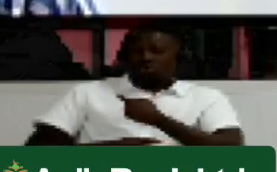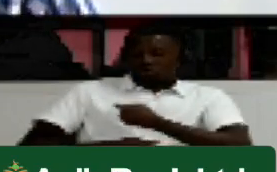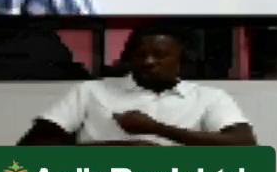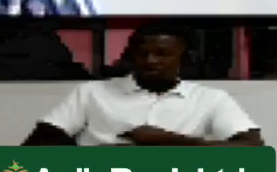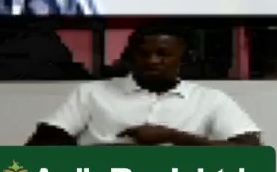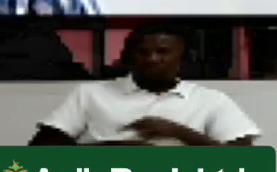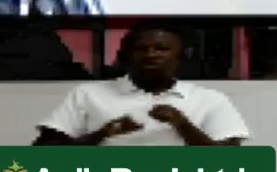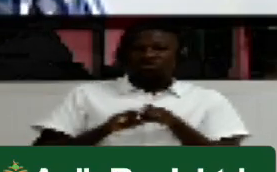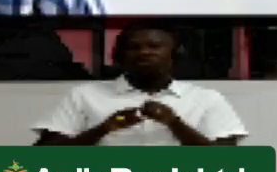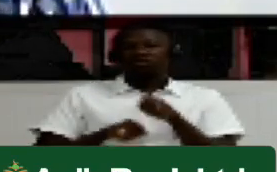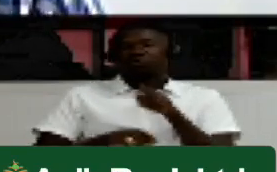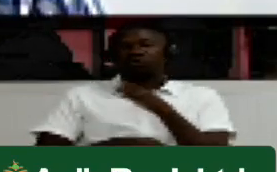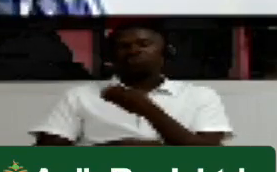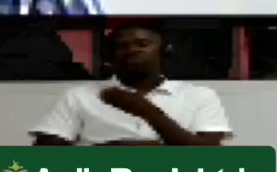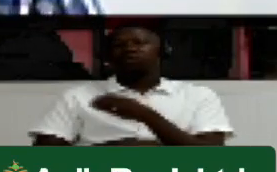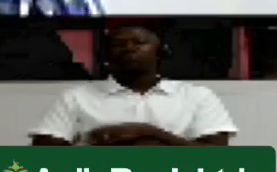well.